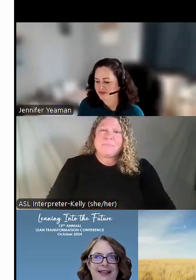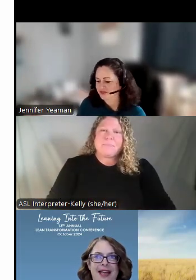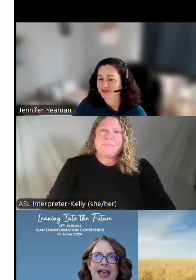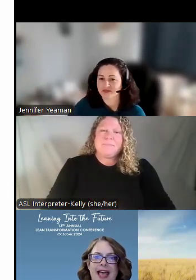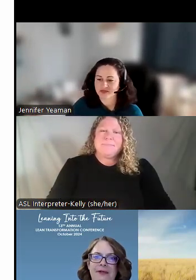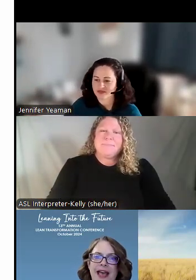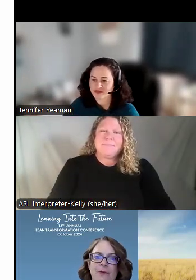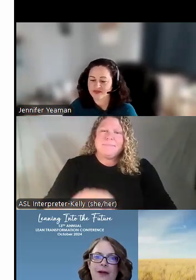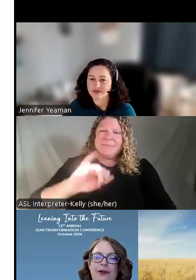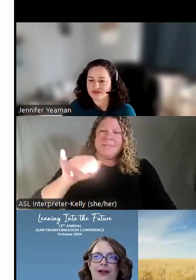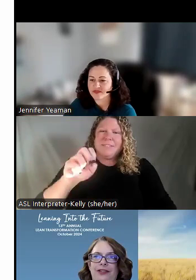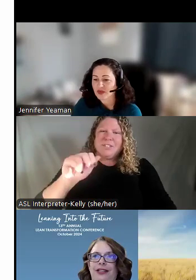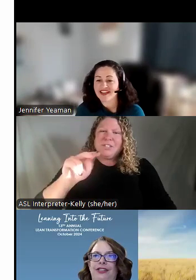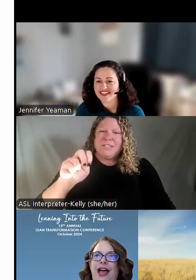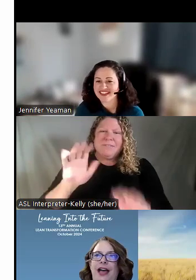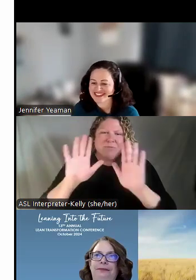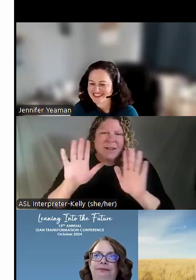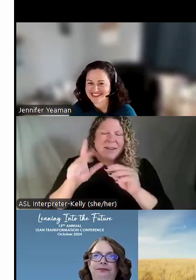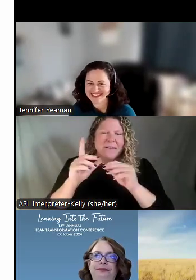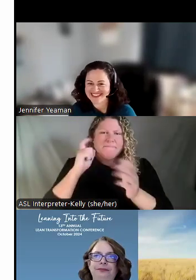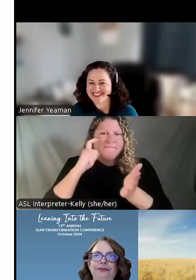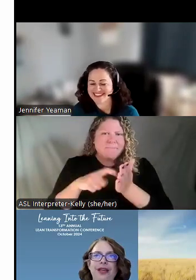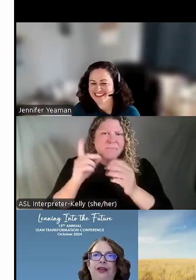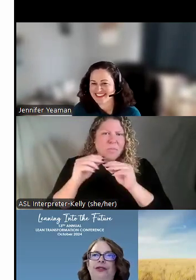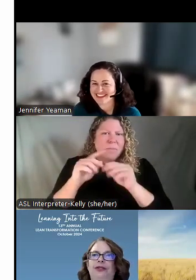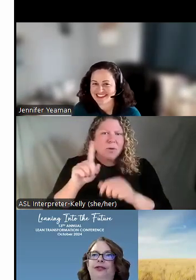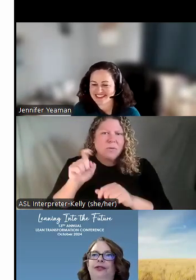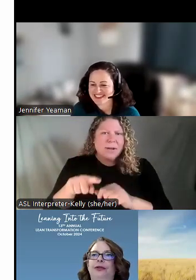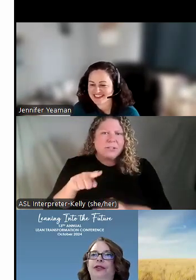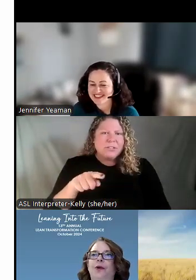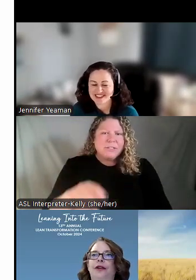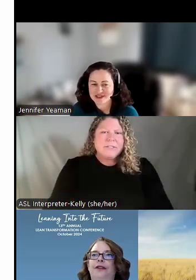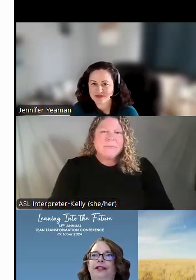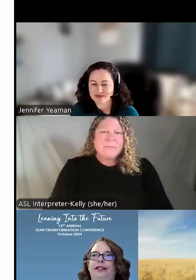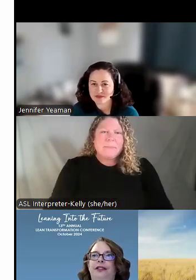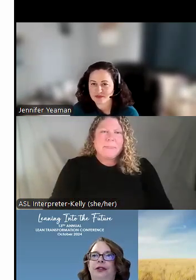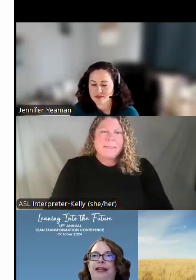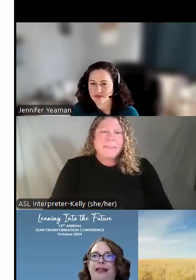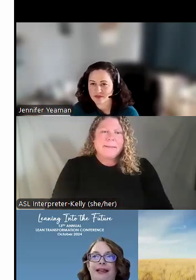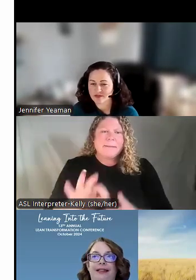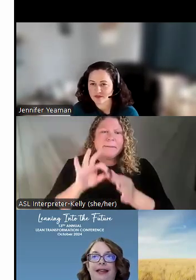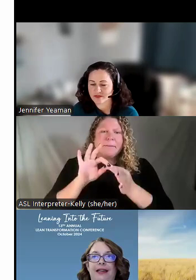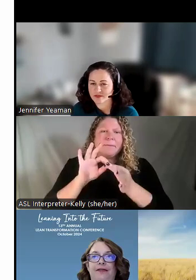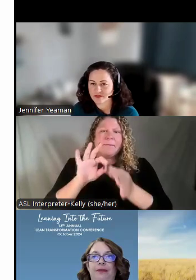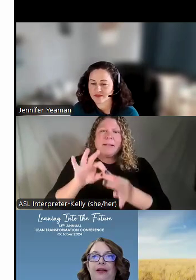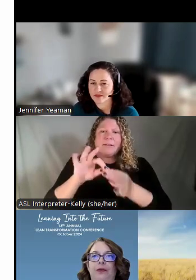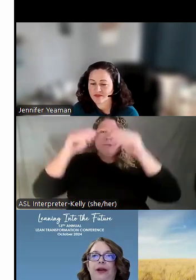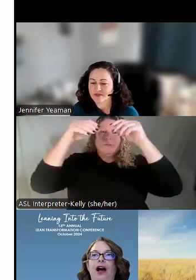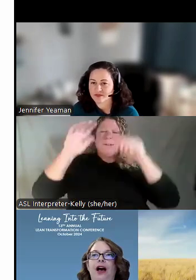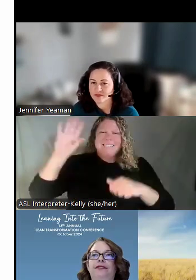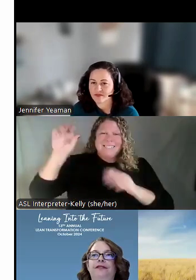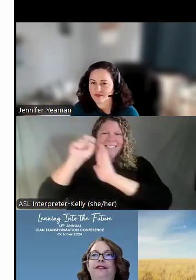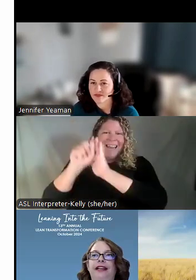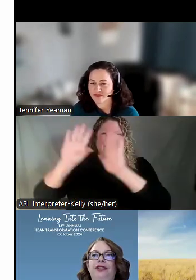Great. And we have one more question in the chat. Due to the waterfall decision making in state government, we